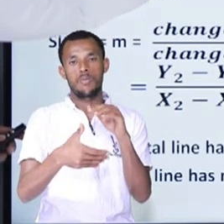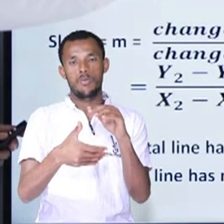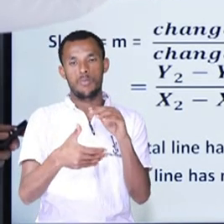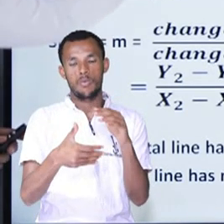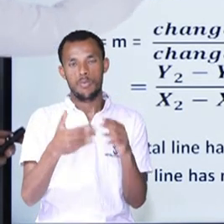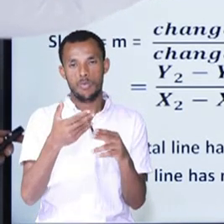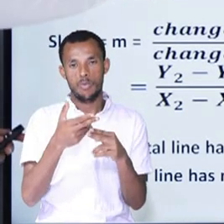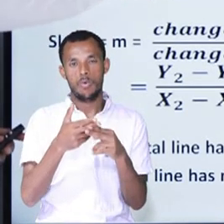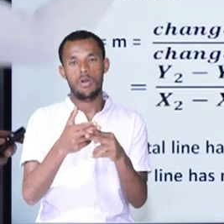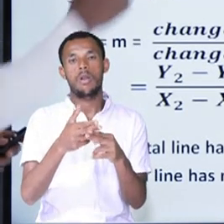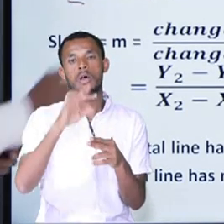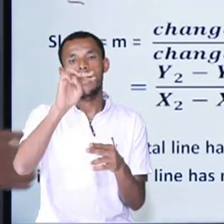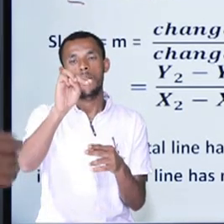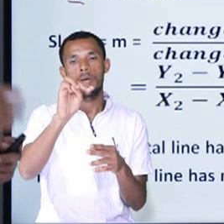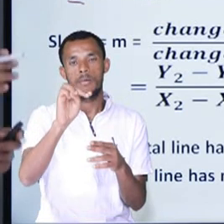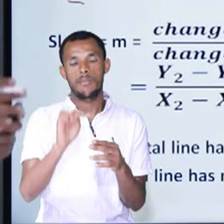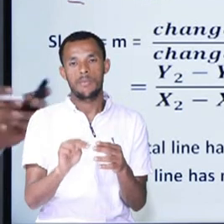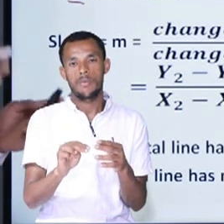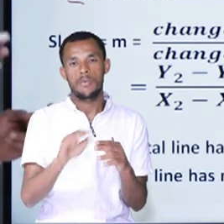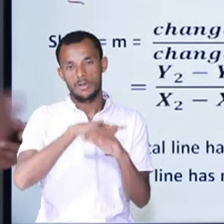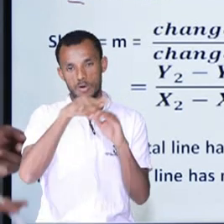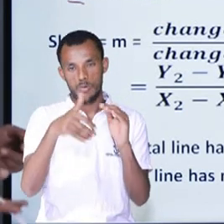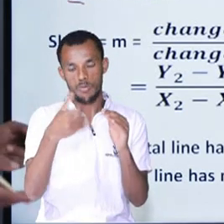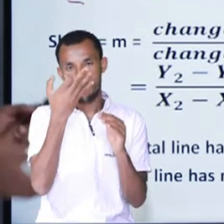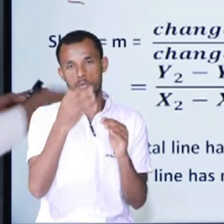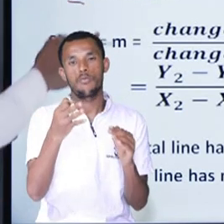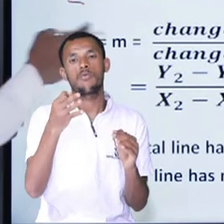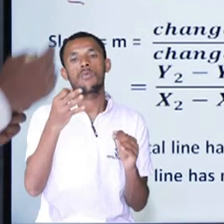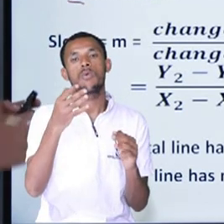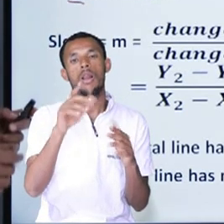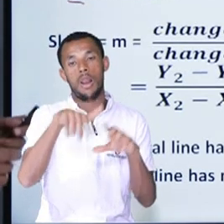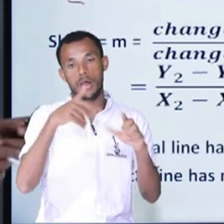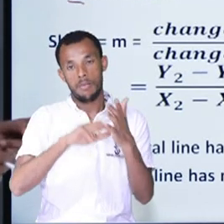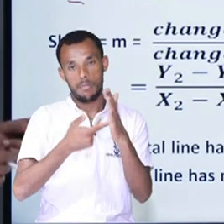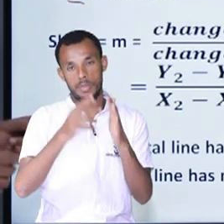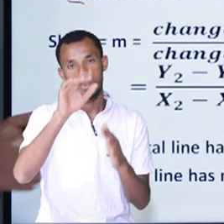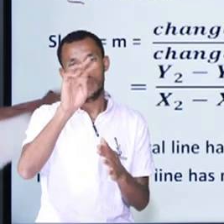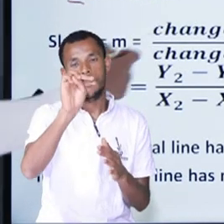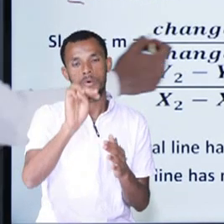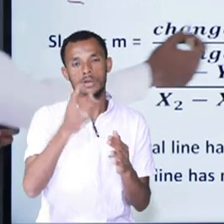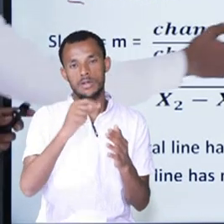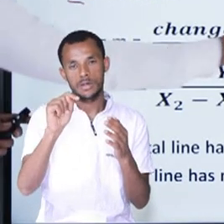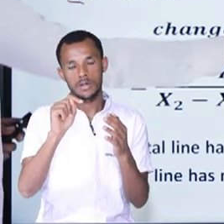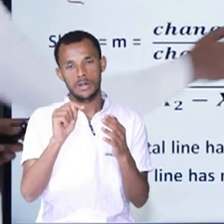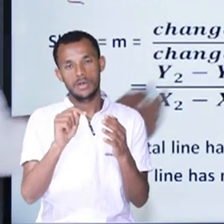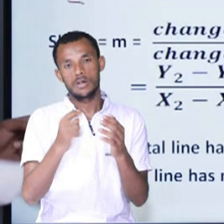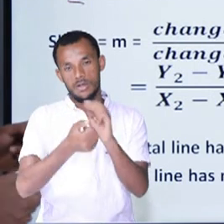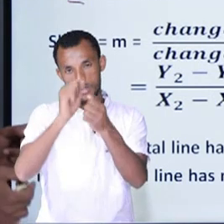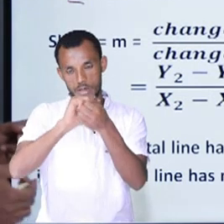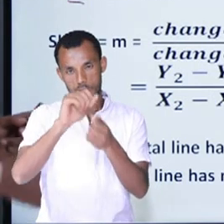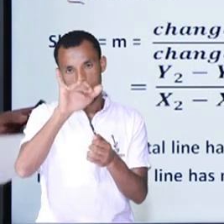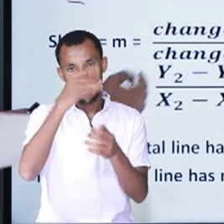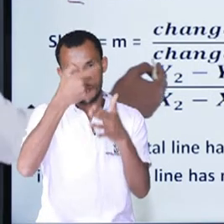called this m. M is called a slope of the line. Therefore, to get the value of a slope, it is the change in